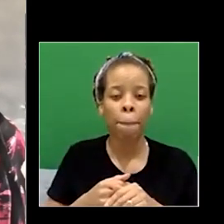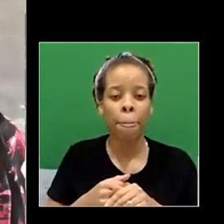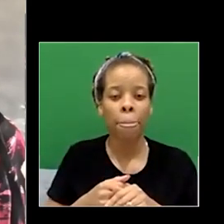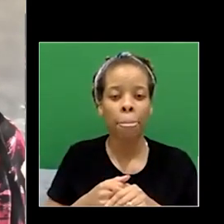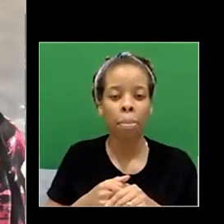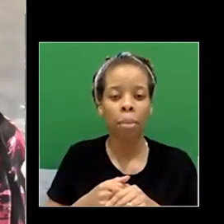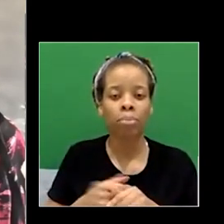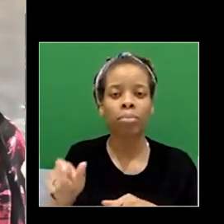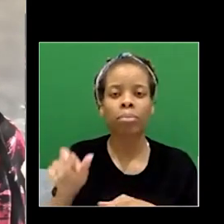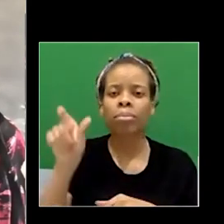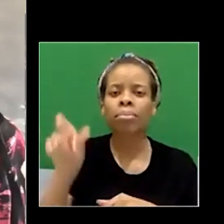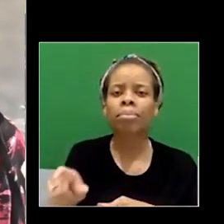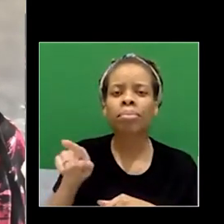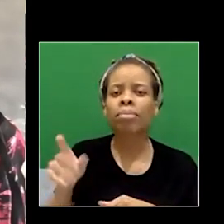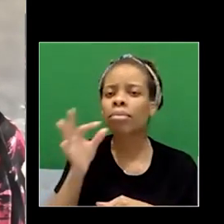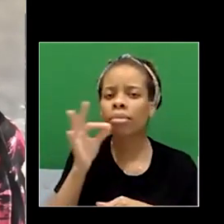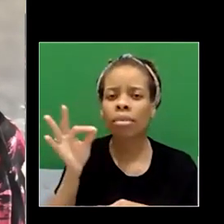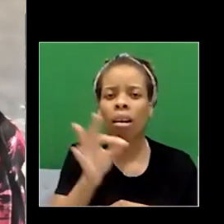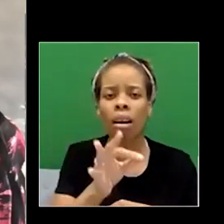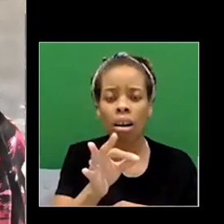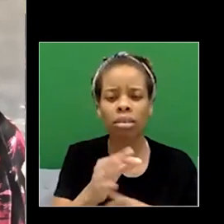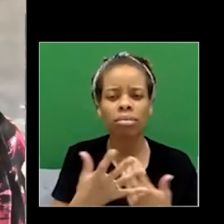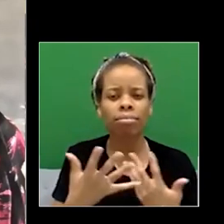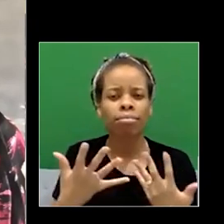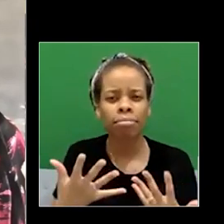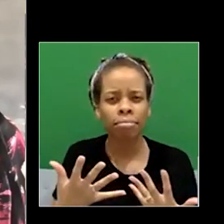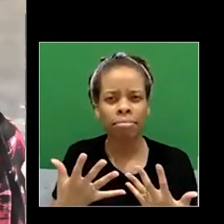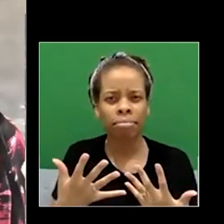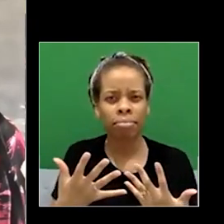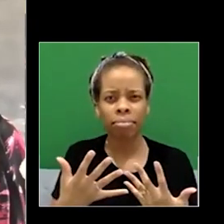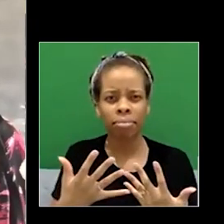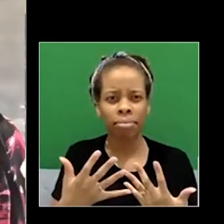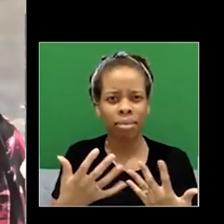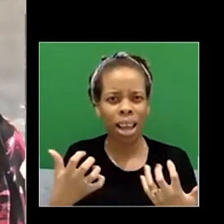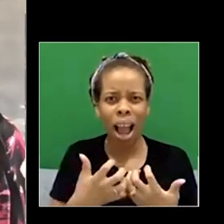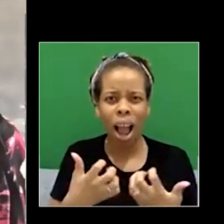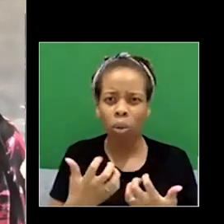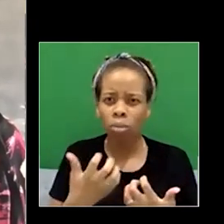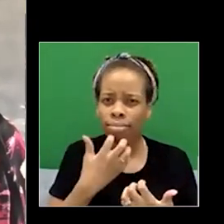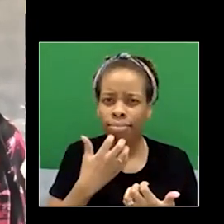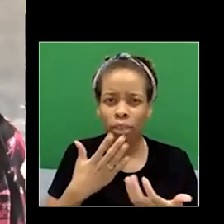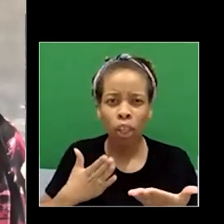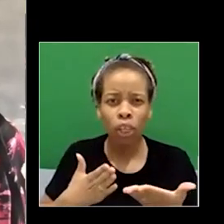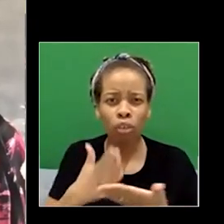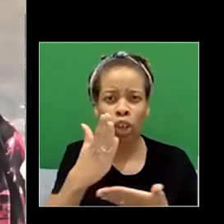So the person asks, how do you move past feelings of loneliness when you're working?